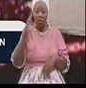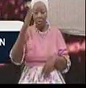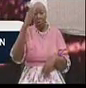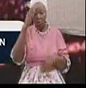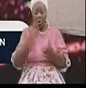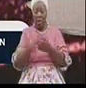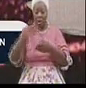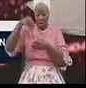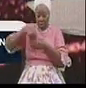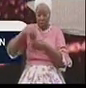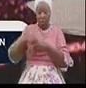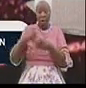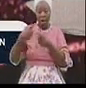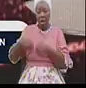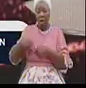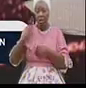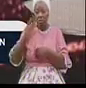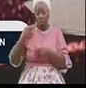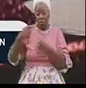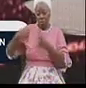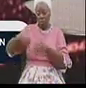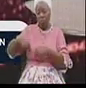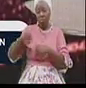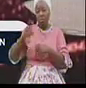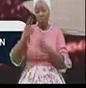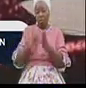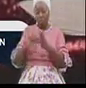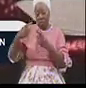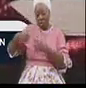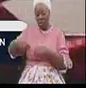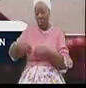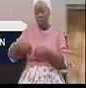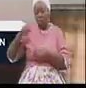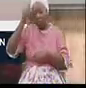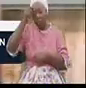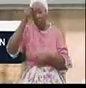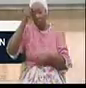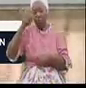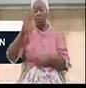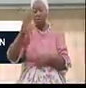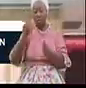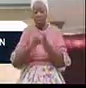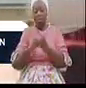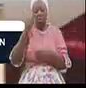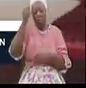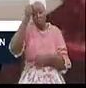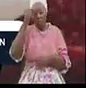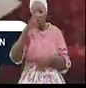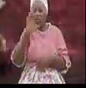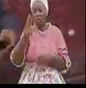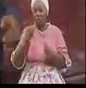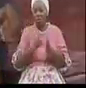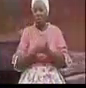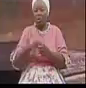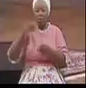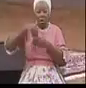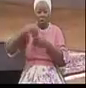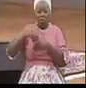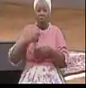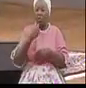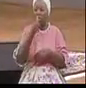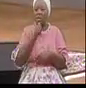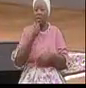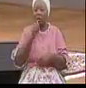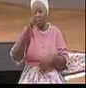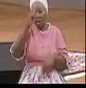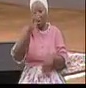heart, your own inward thoughts, your own inward secret habit.